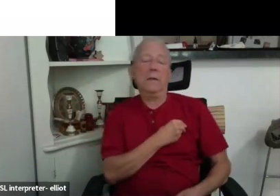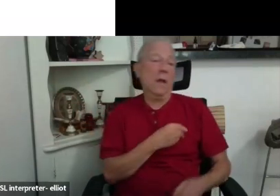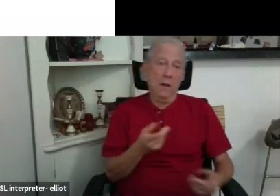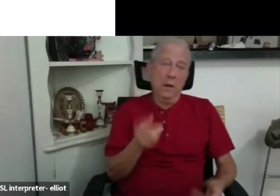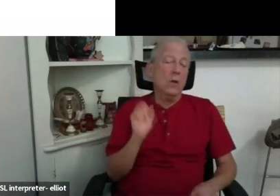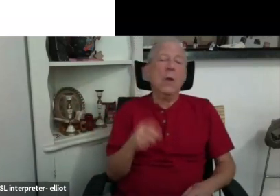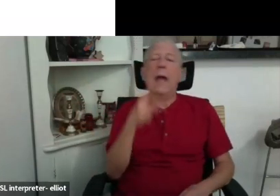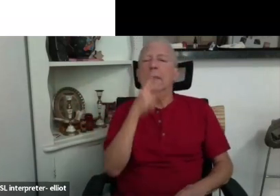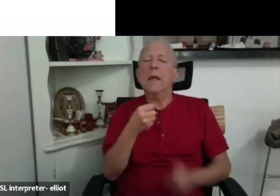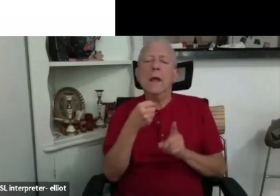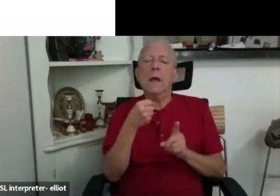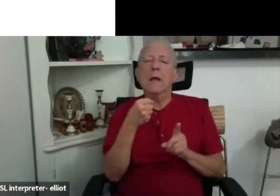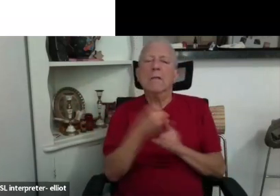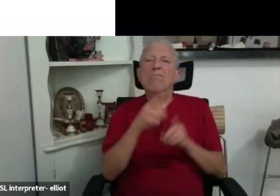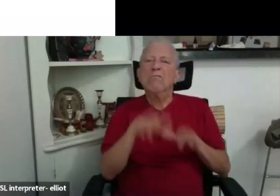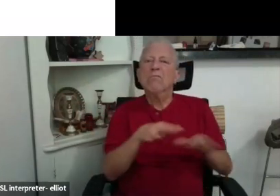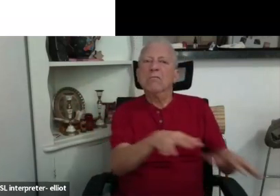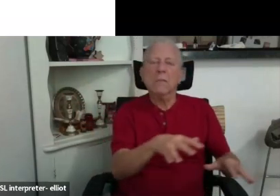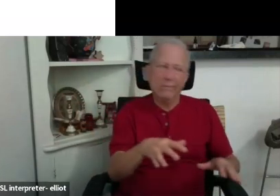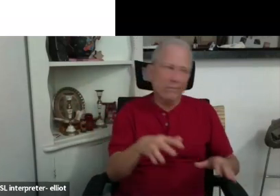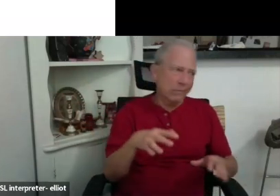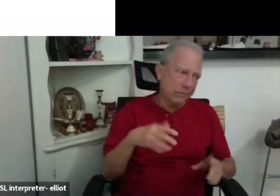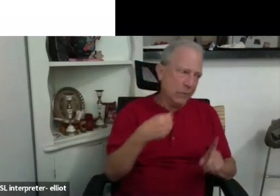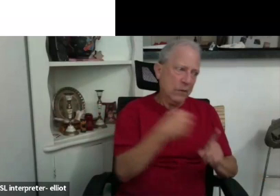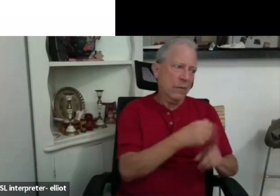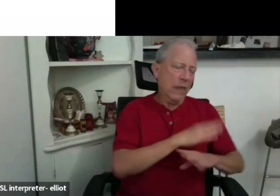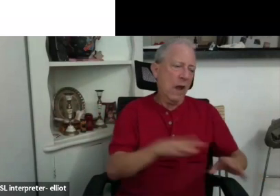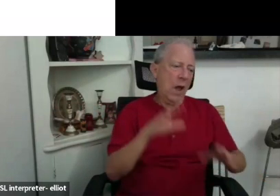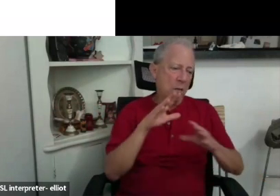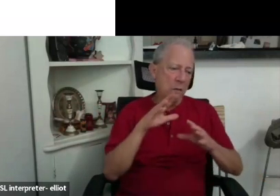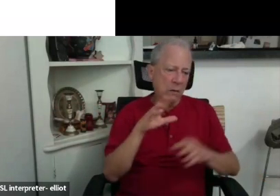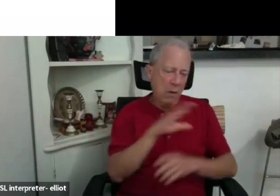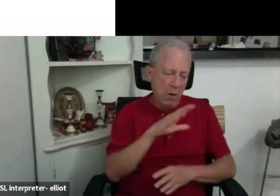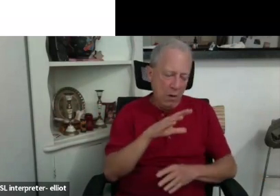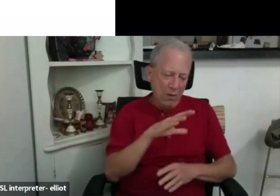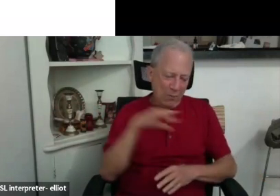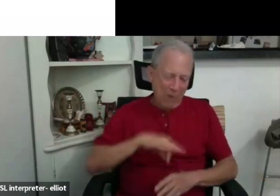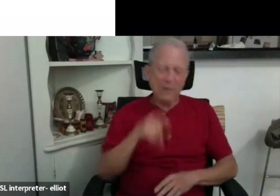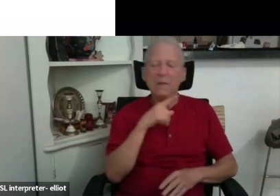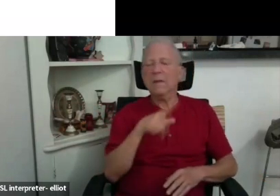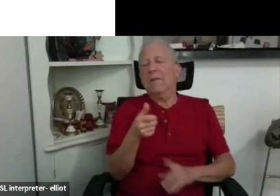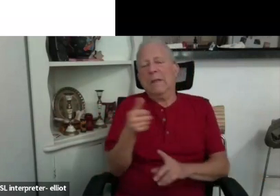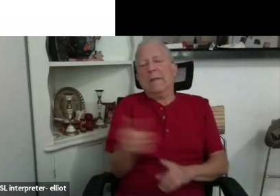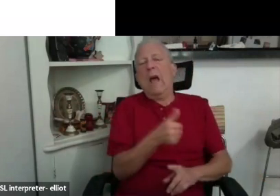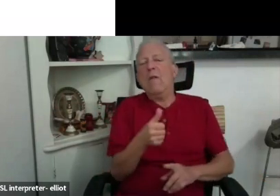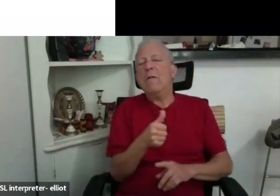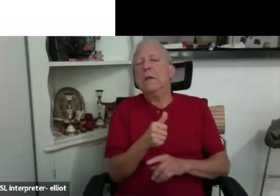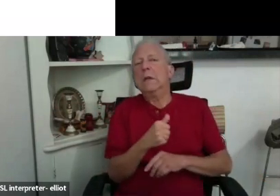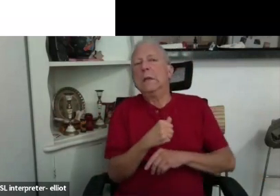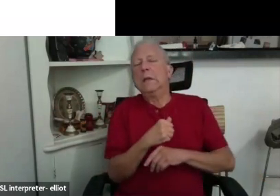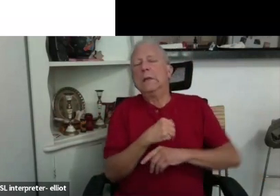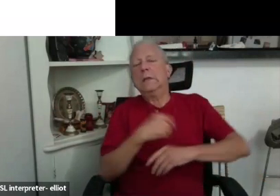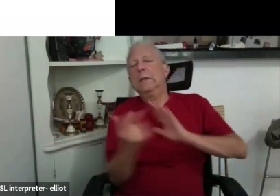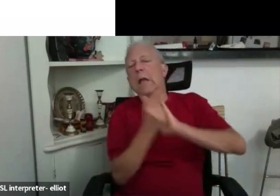a ripple or trickle down effect onto the nonprofits directly in self-censoring speech, right? So we might see